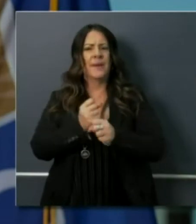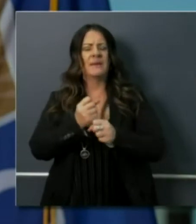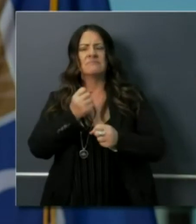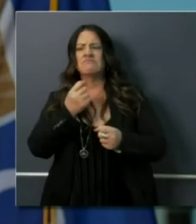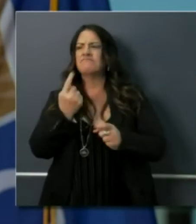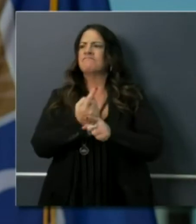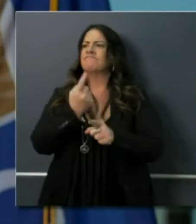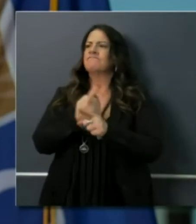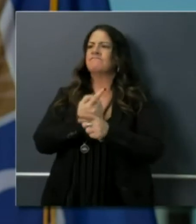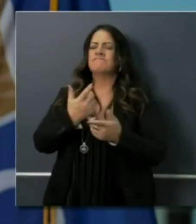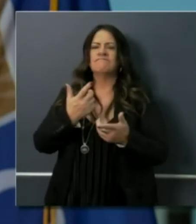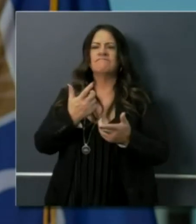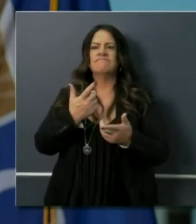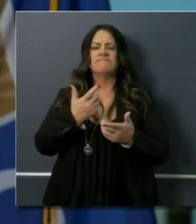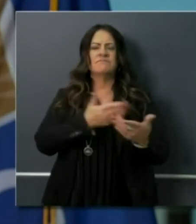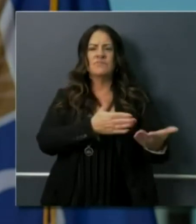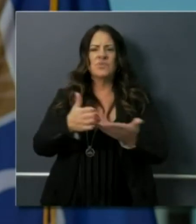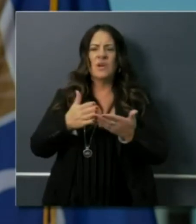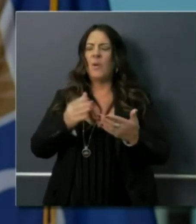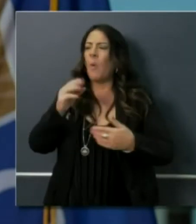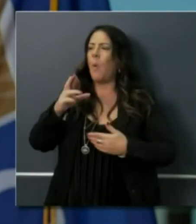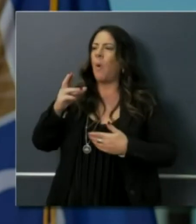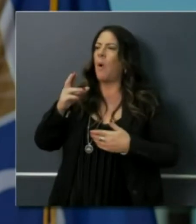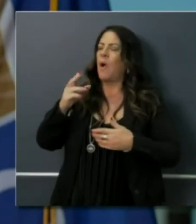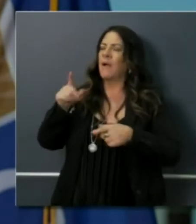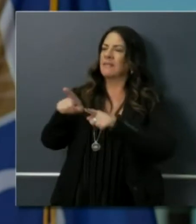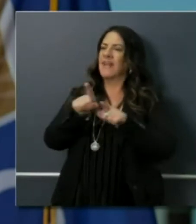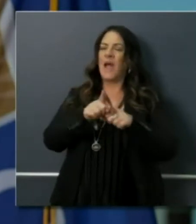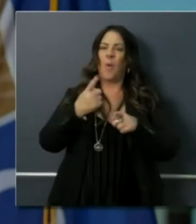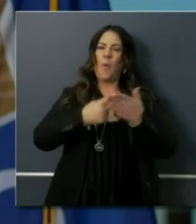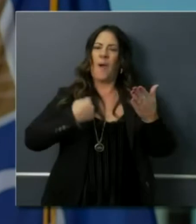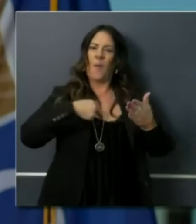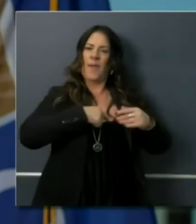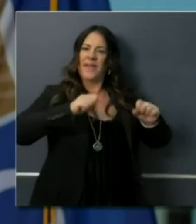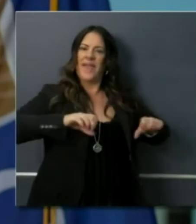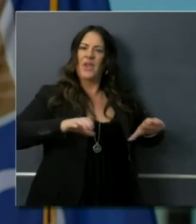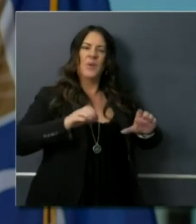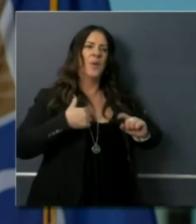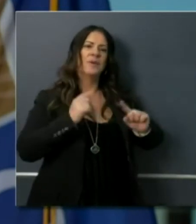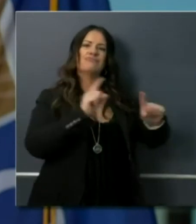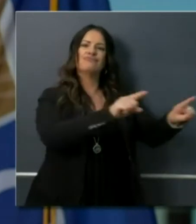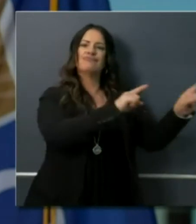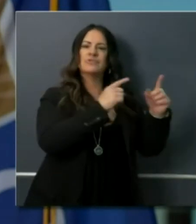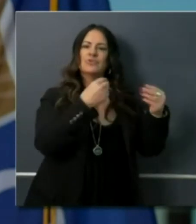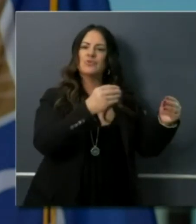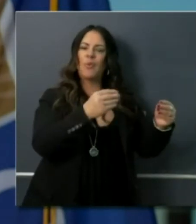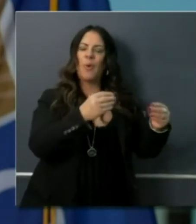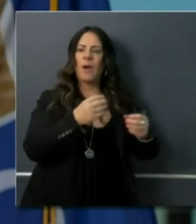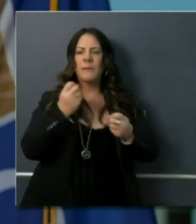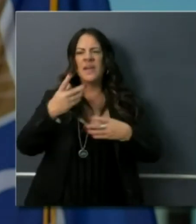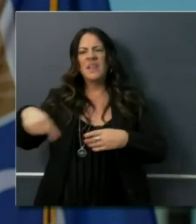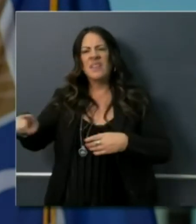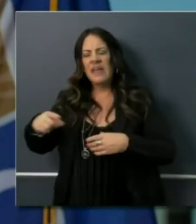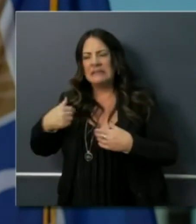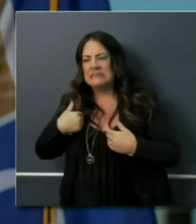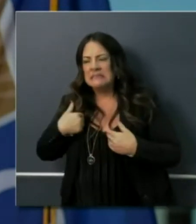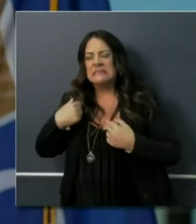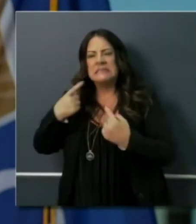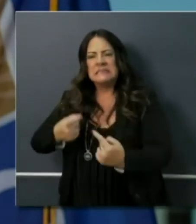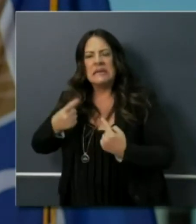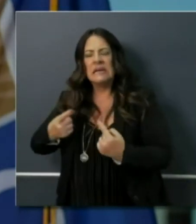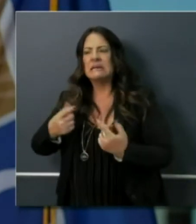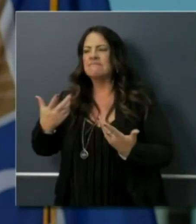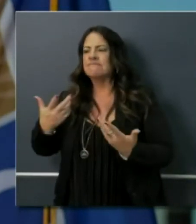kind of support that many of us provide for ourselves when we go to the grocery store, many with mobility issues, many